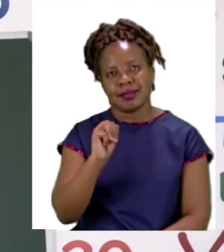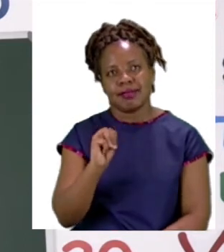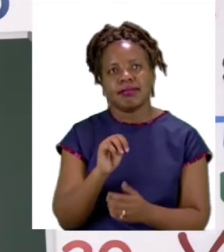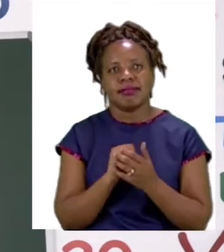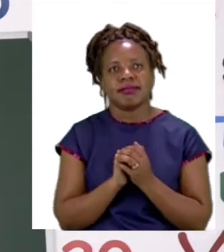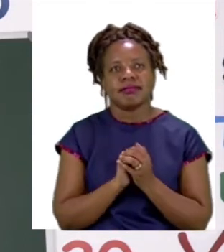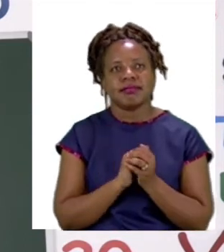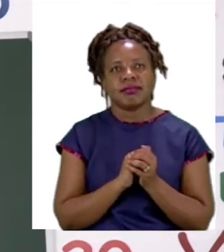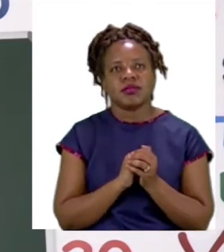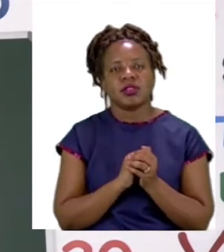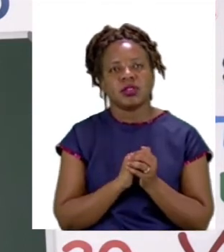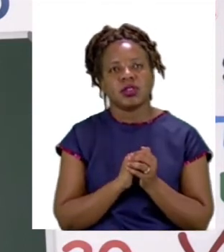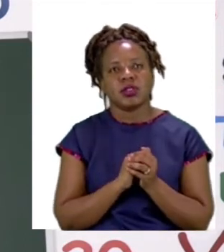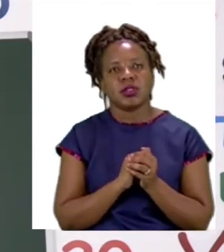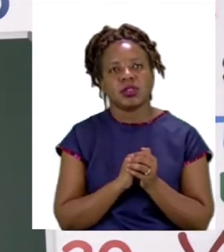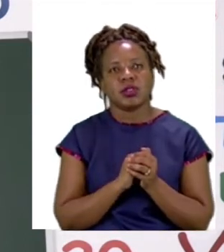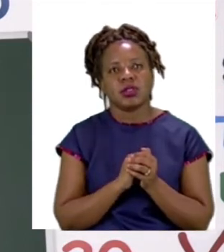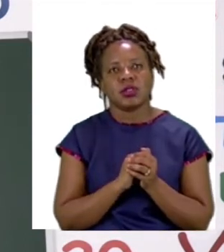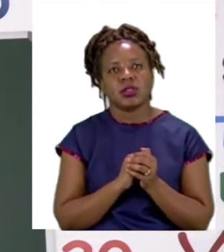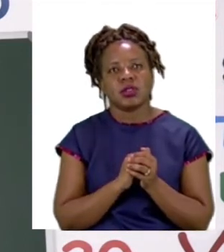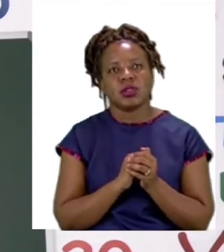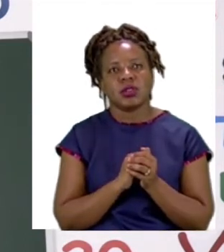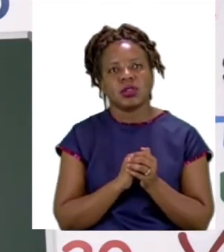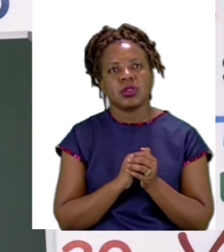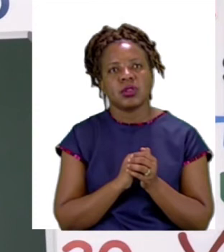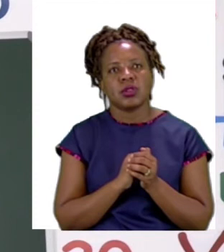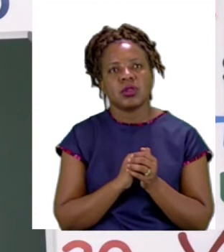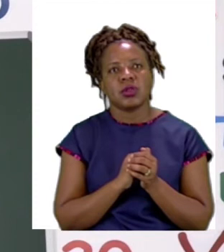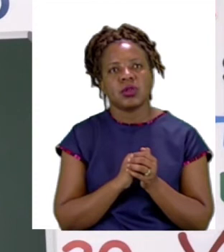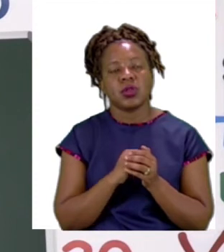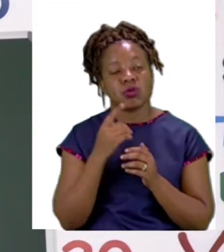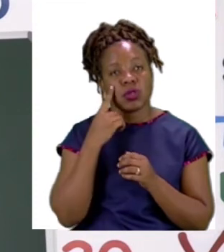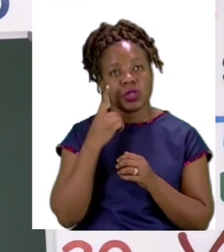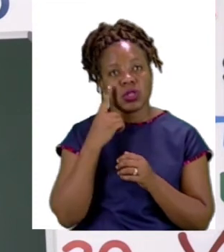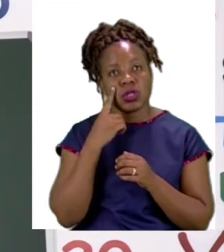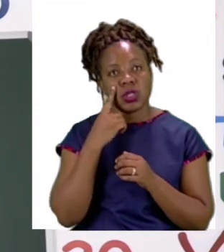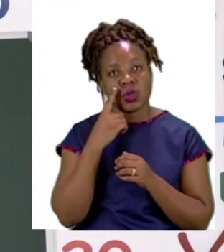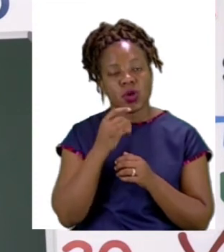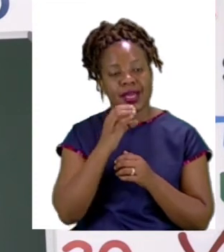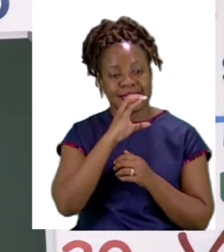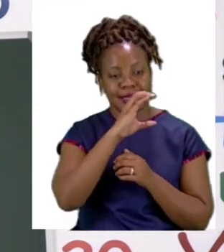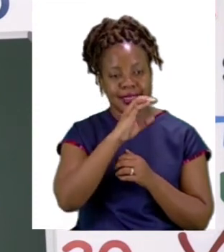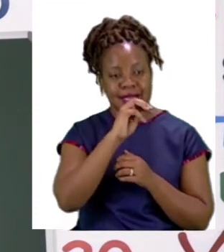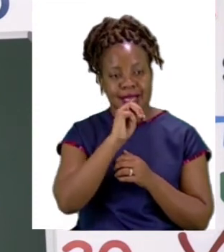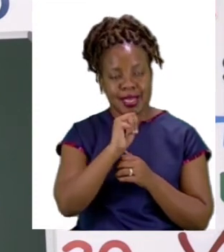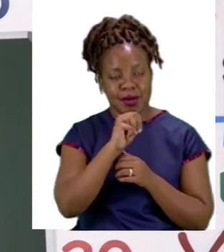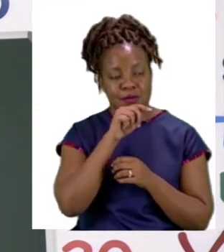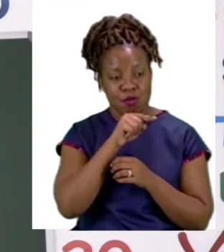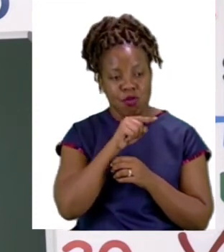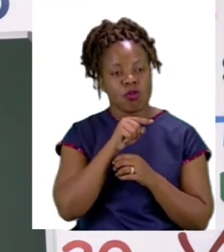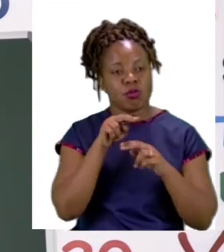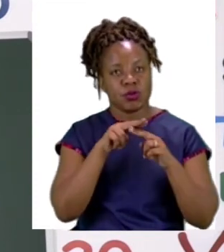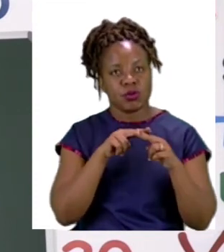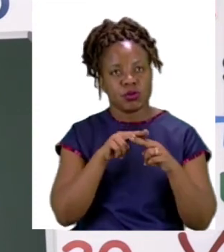sure that number one, you can see where it says CM on your ruler. Once you're able to see the